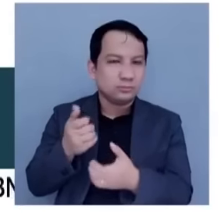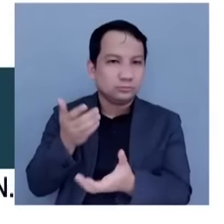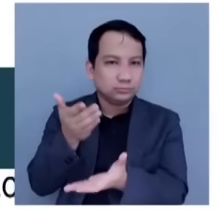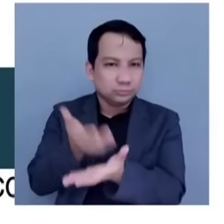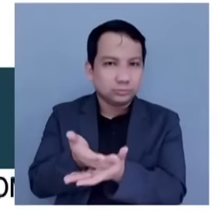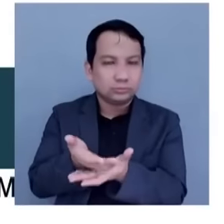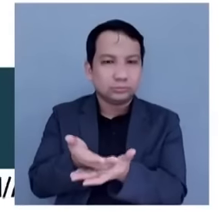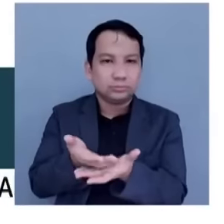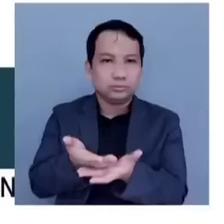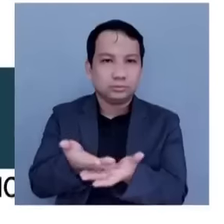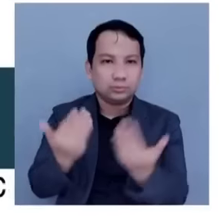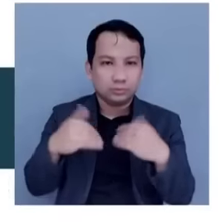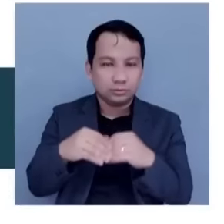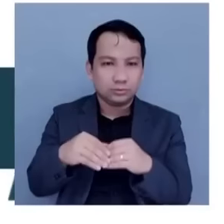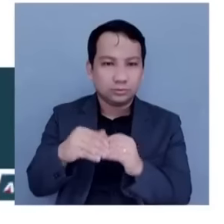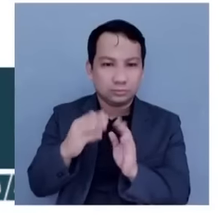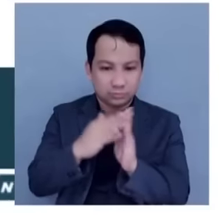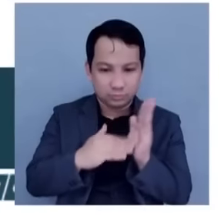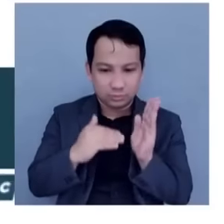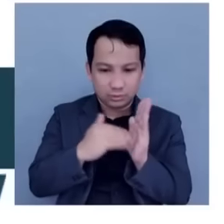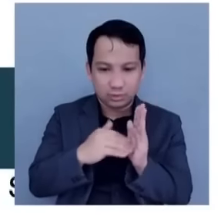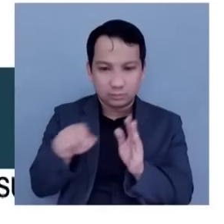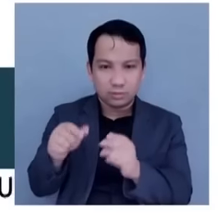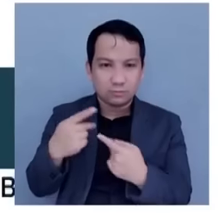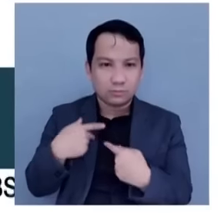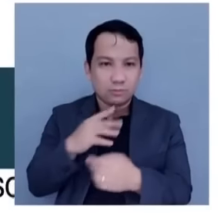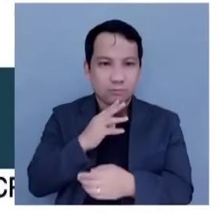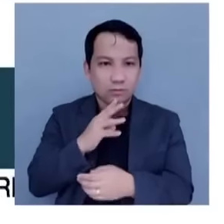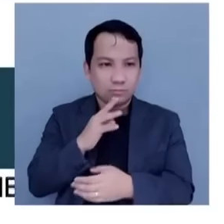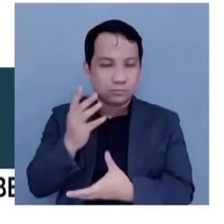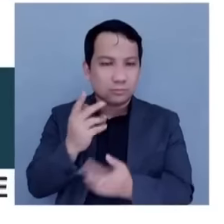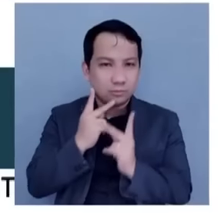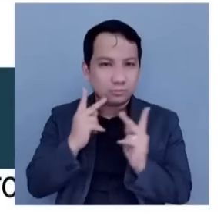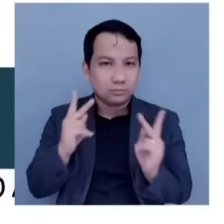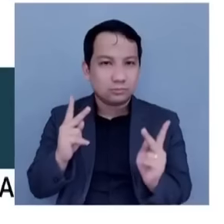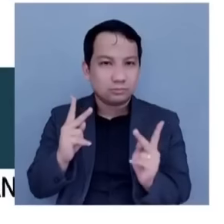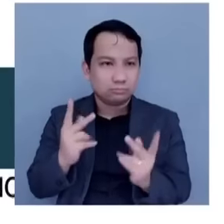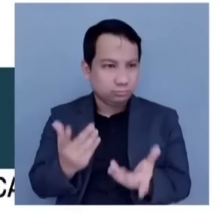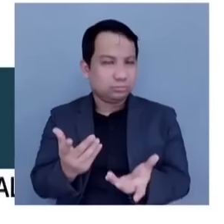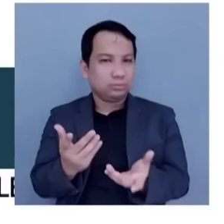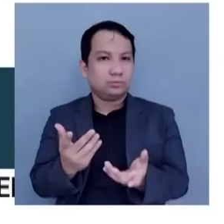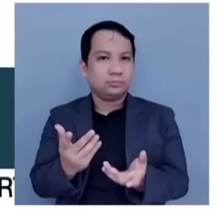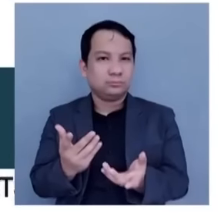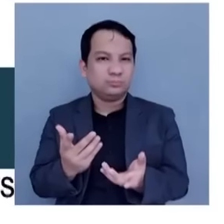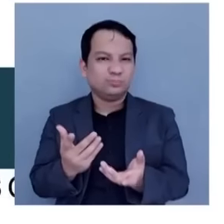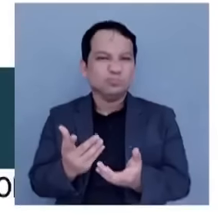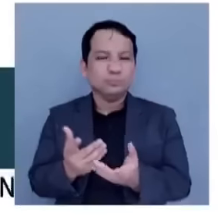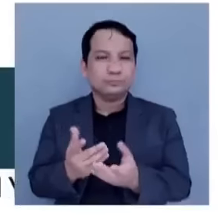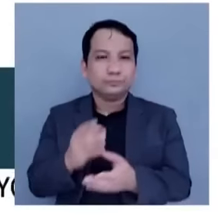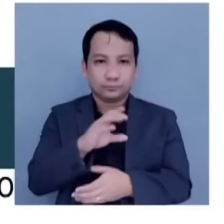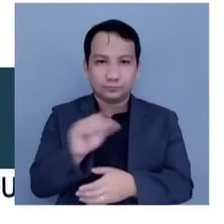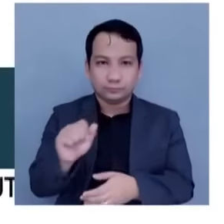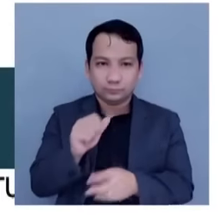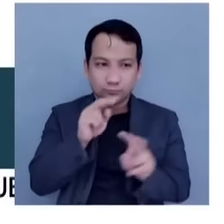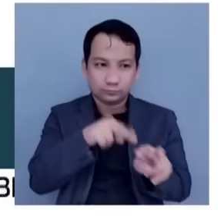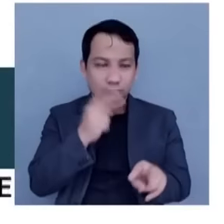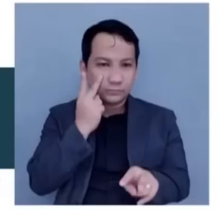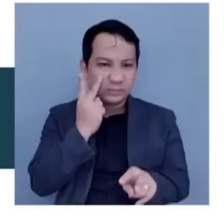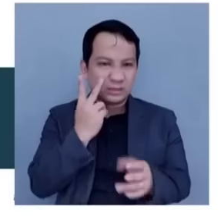they even went to the Netherlands to speak at a public forum. So the Court of Appeals saw through this,